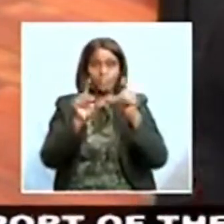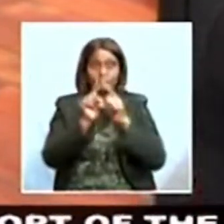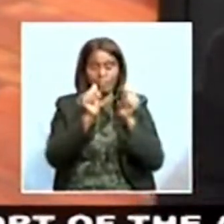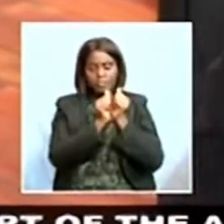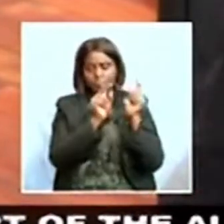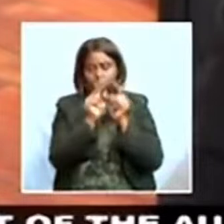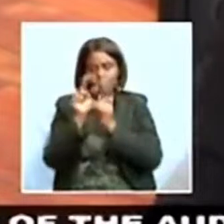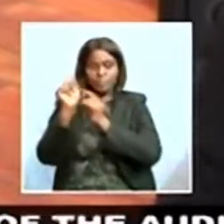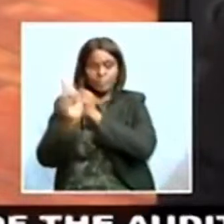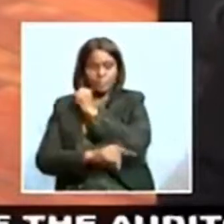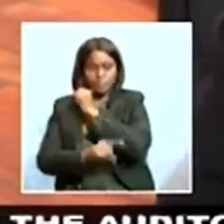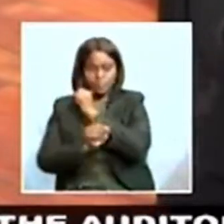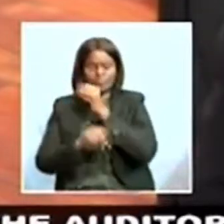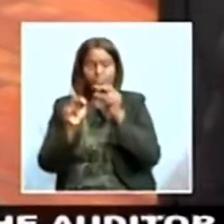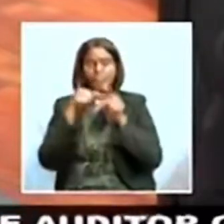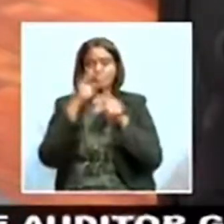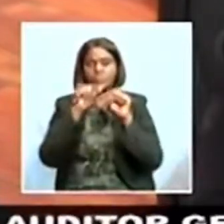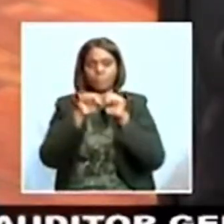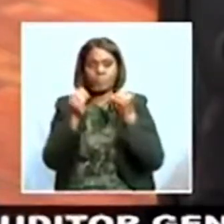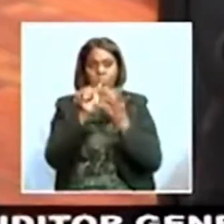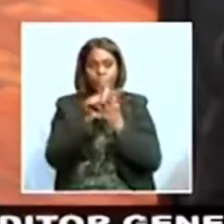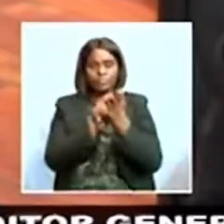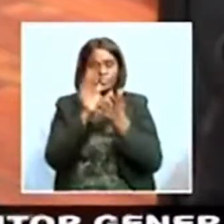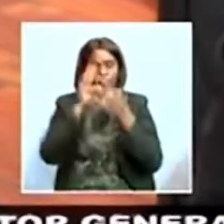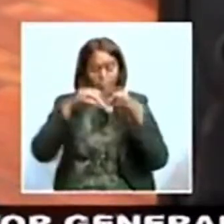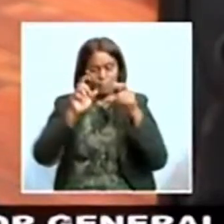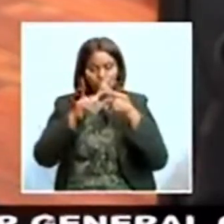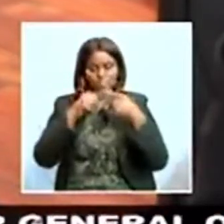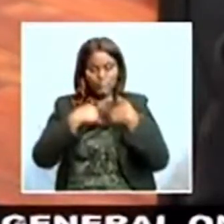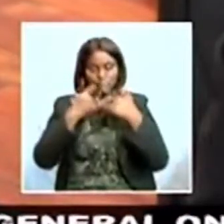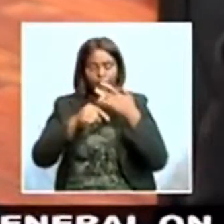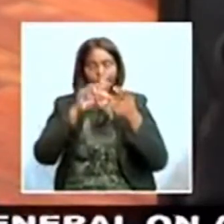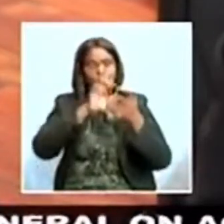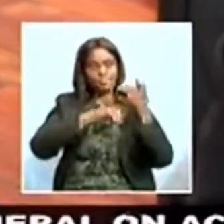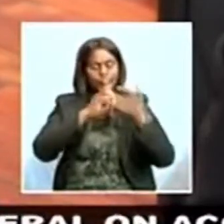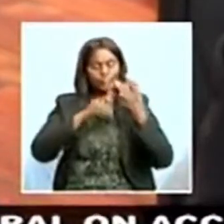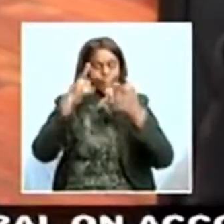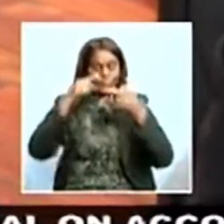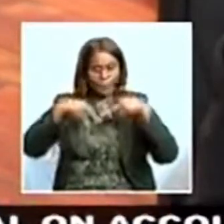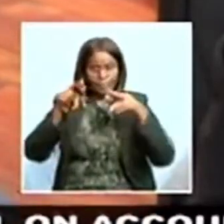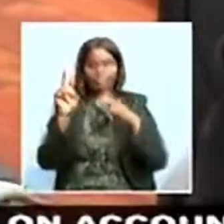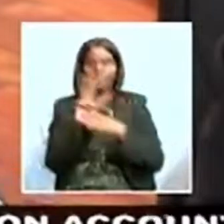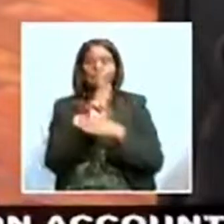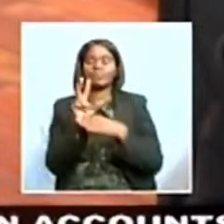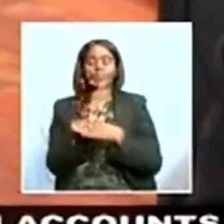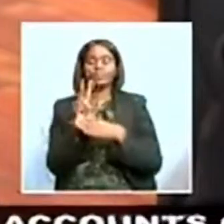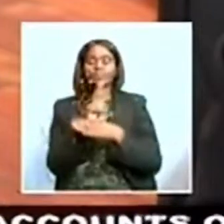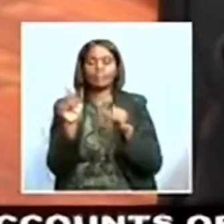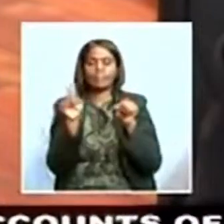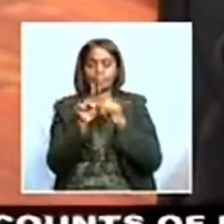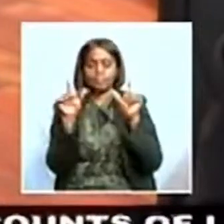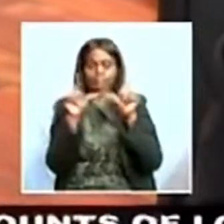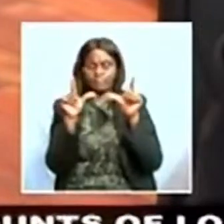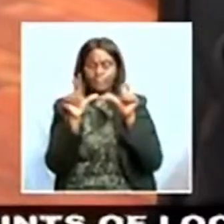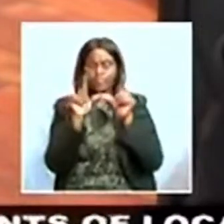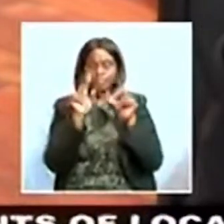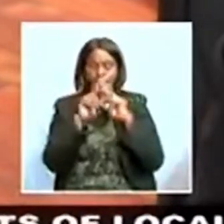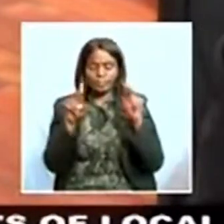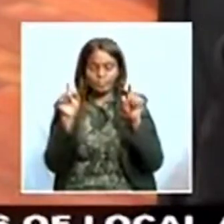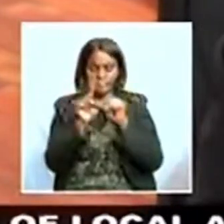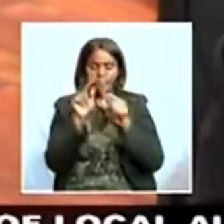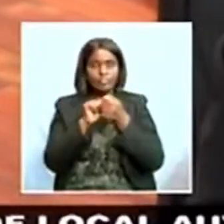also penalty the defaulters. It will further continue carrying out the removal of street vendors. On licenses, Chair, cause of